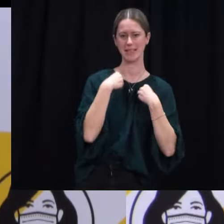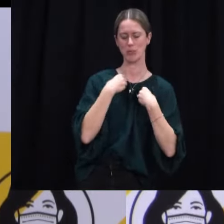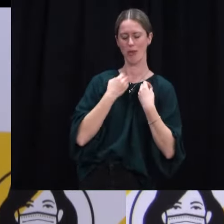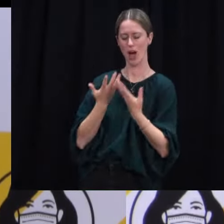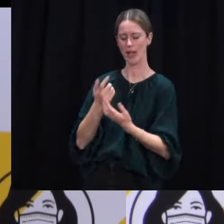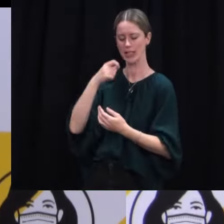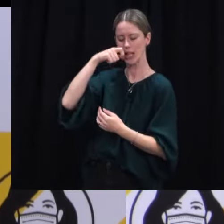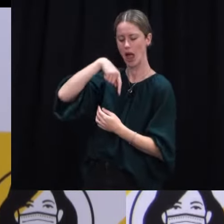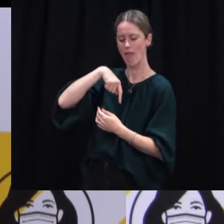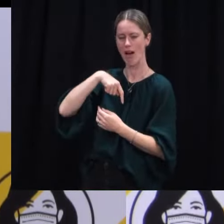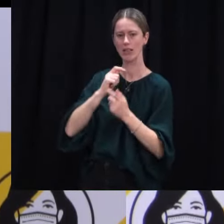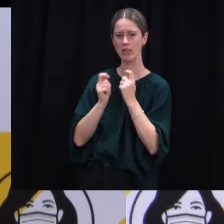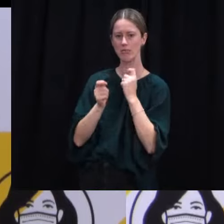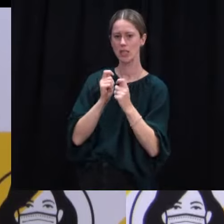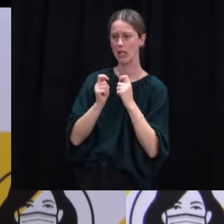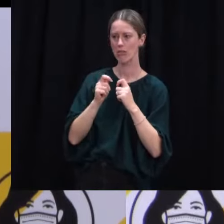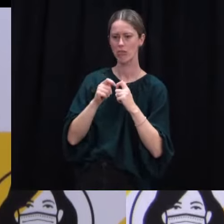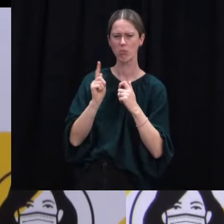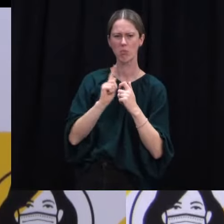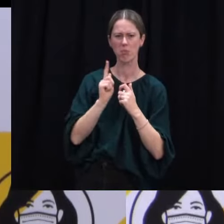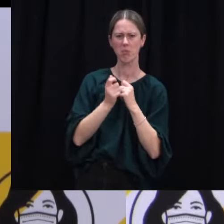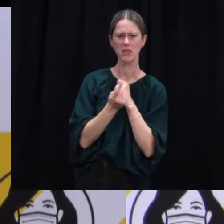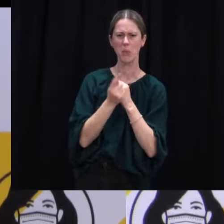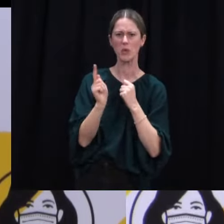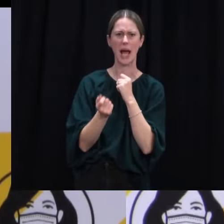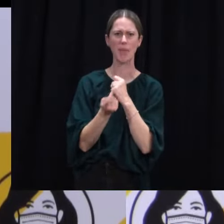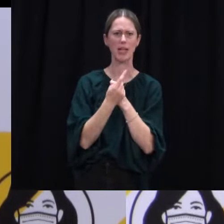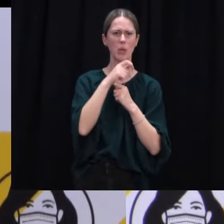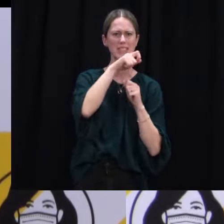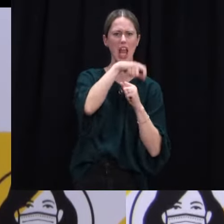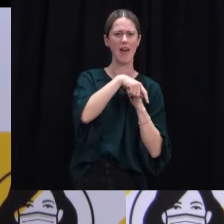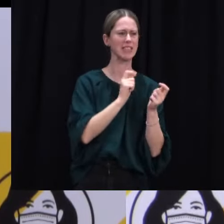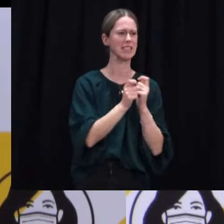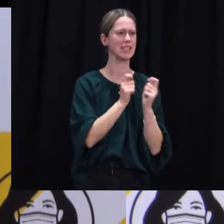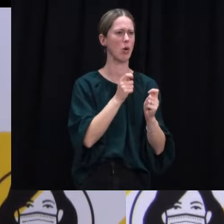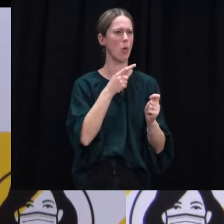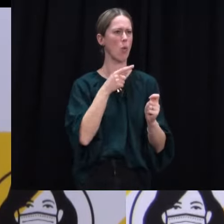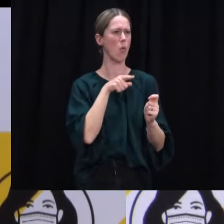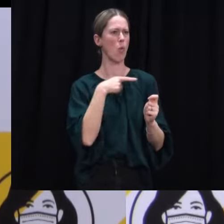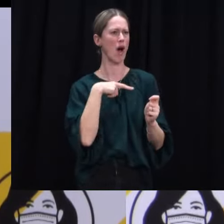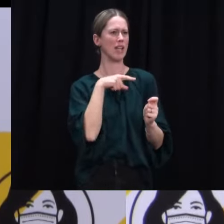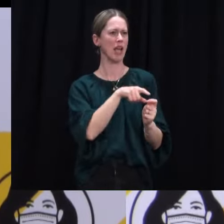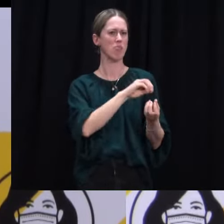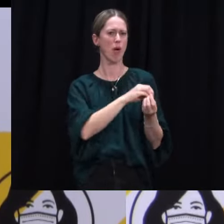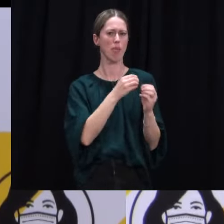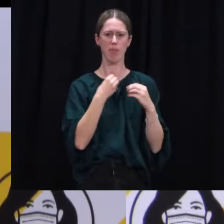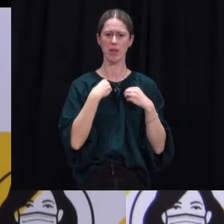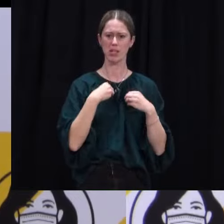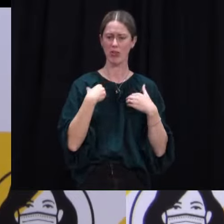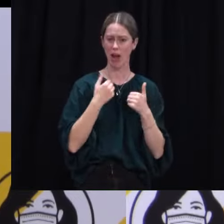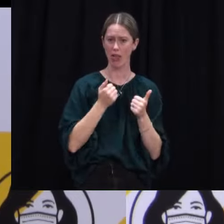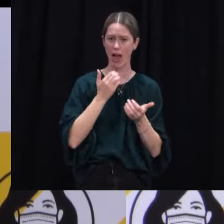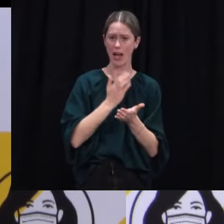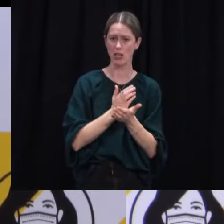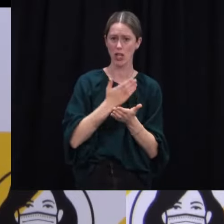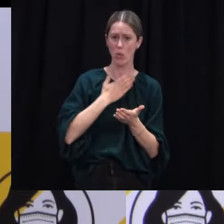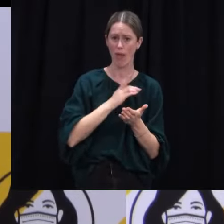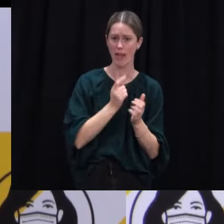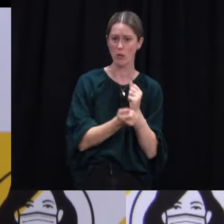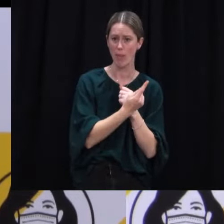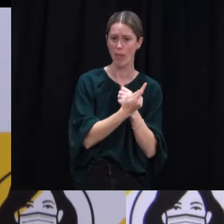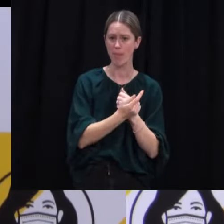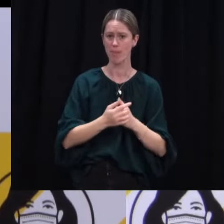no progress on that. What is going on with saliva testing? What is the problem? Does the Ministry of Health actually want saliva testing to occur? So